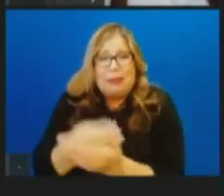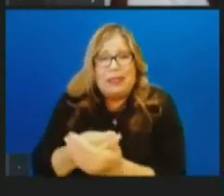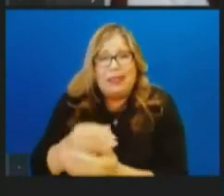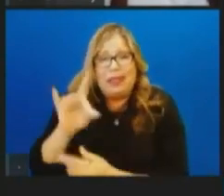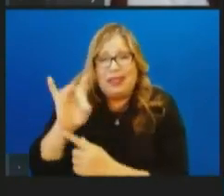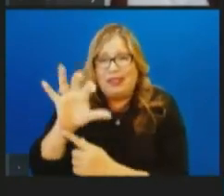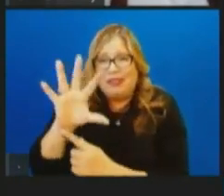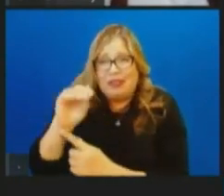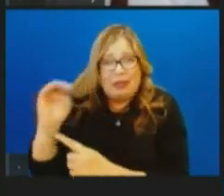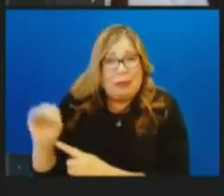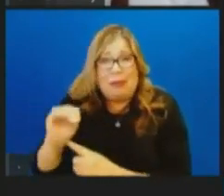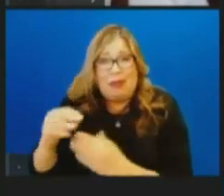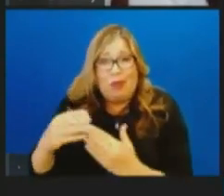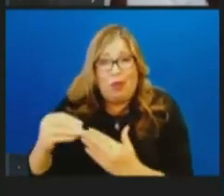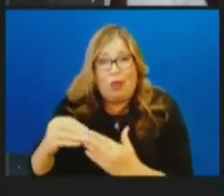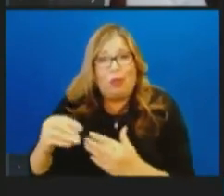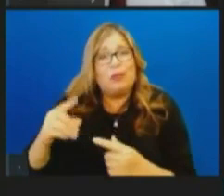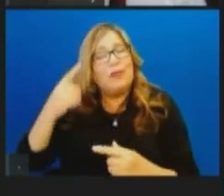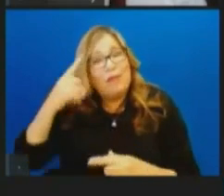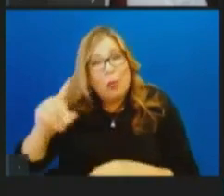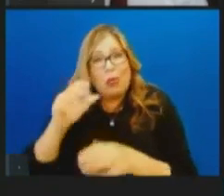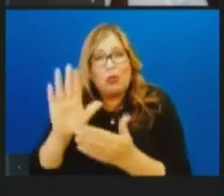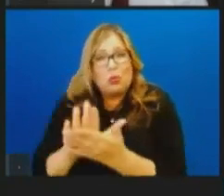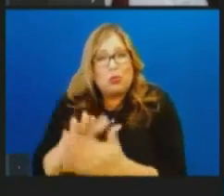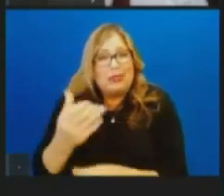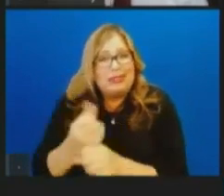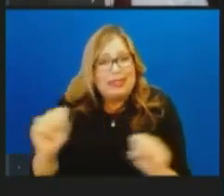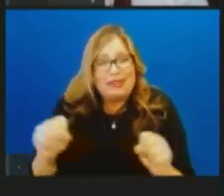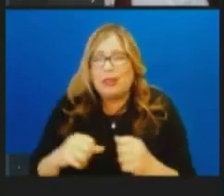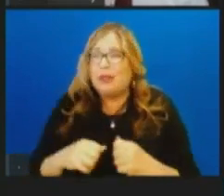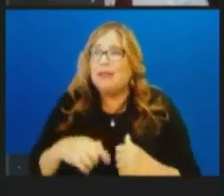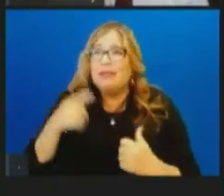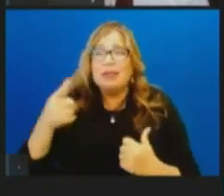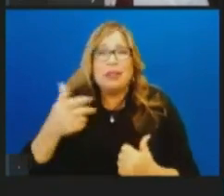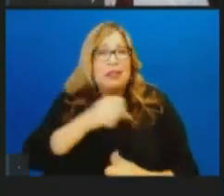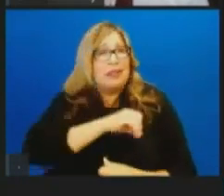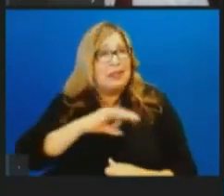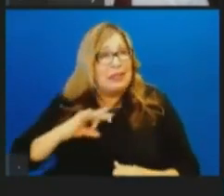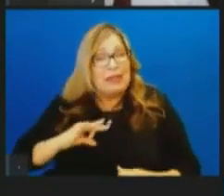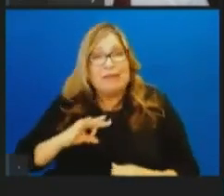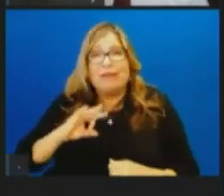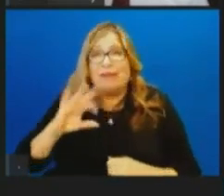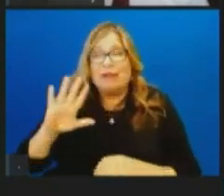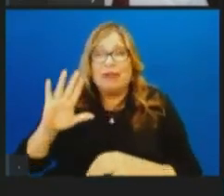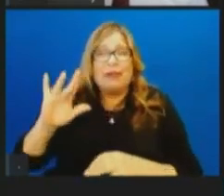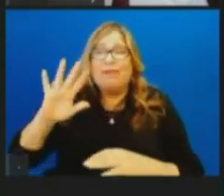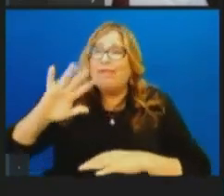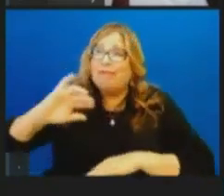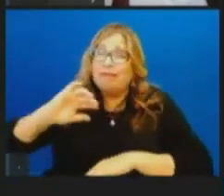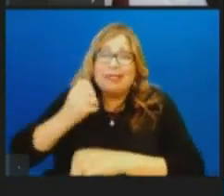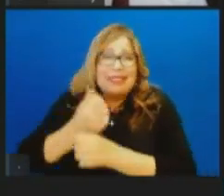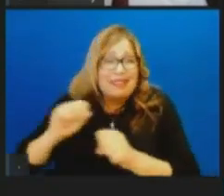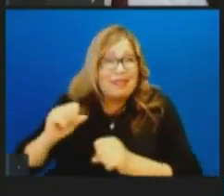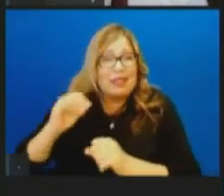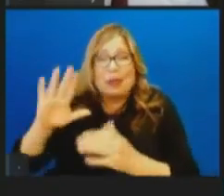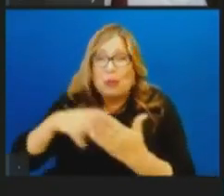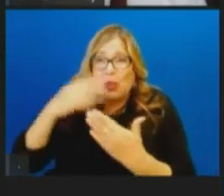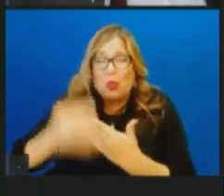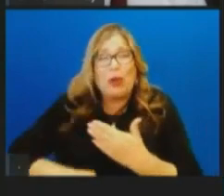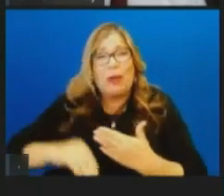important work to keep schools safe, or improvements in ventilation, setting up testing programs, just a tremendous amount of